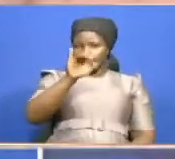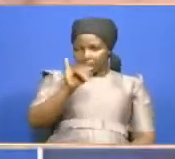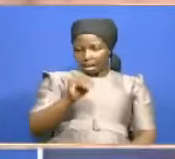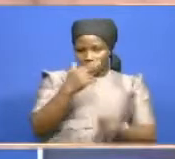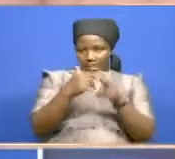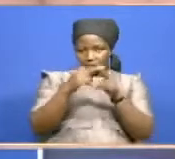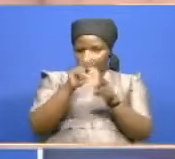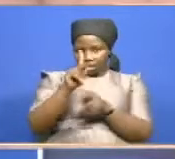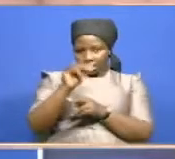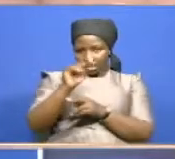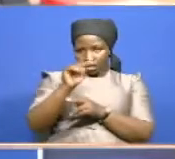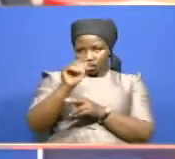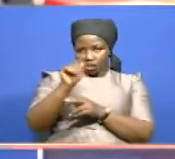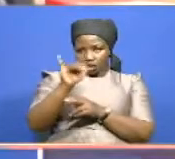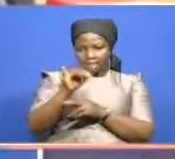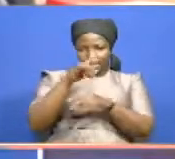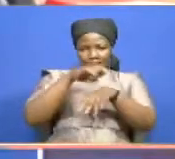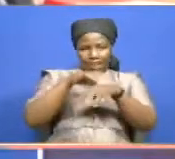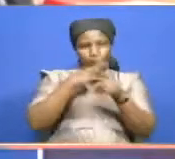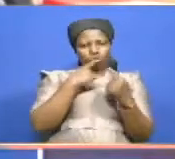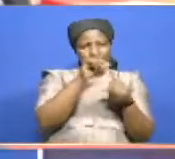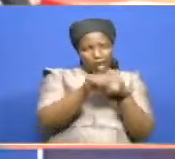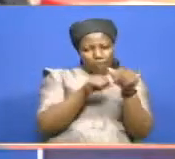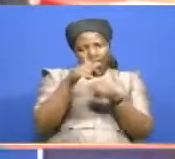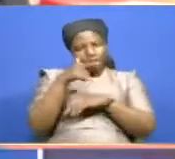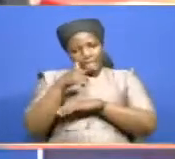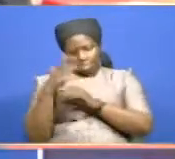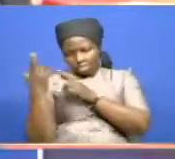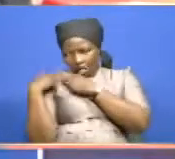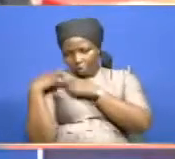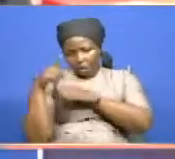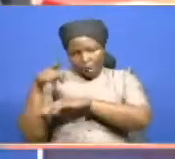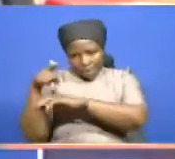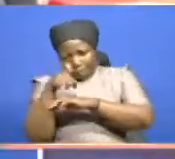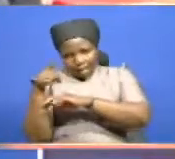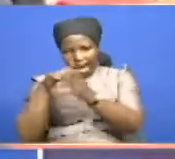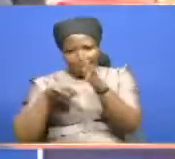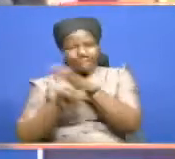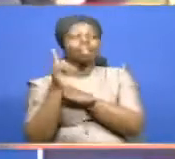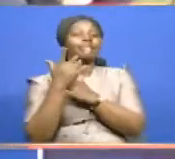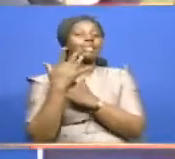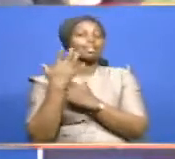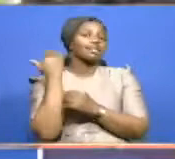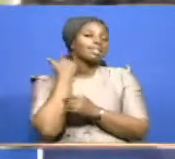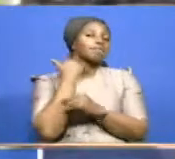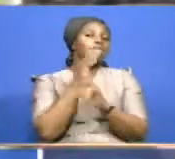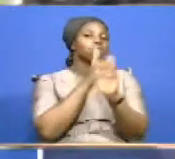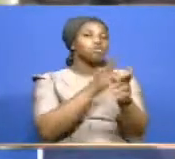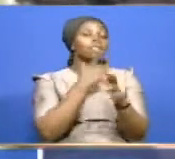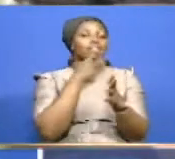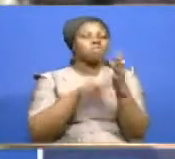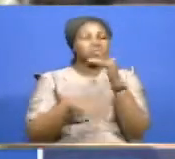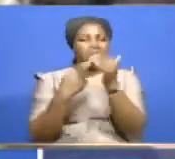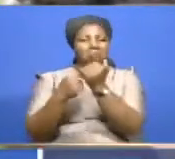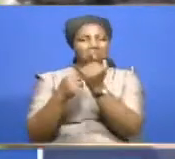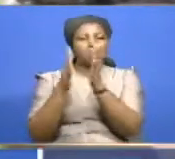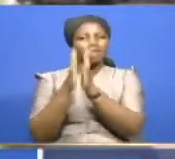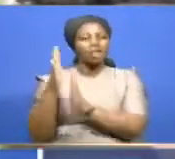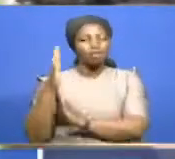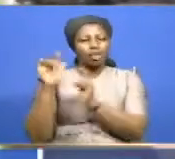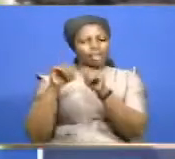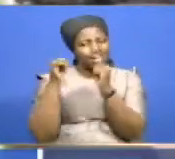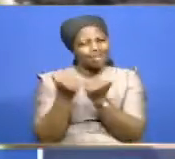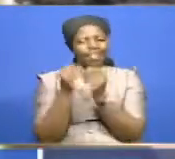George Kinoti, while underscoring the role of media in crime reporting, said the partnership with security agencies will play a key